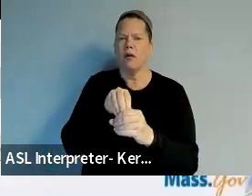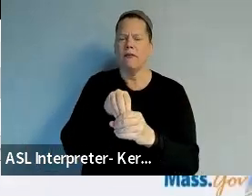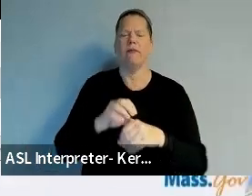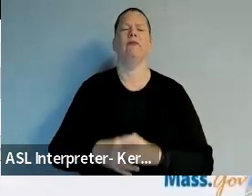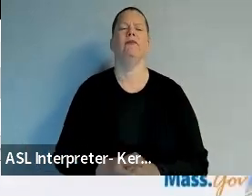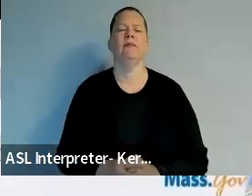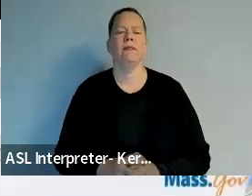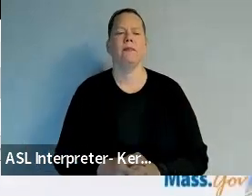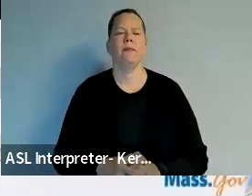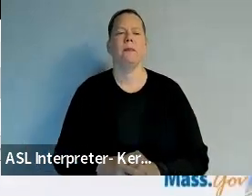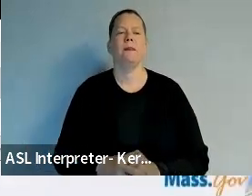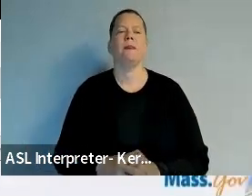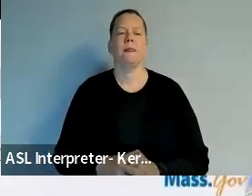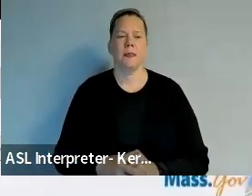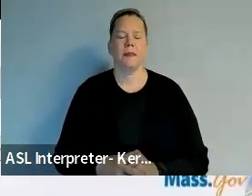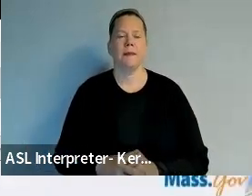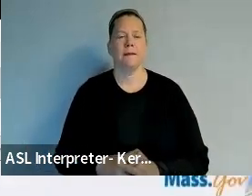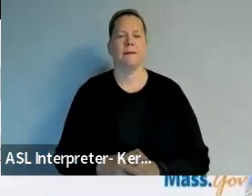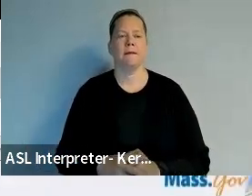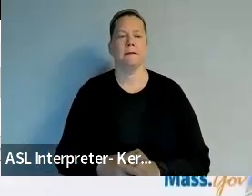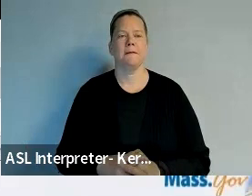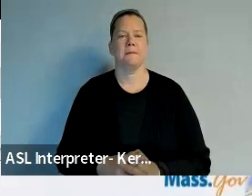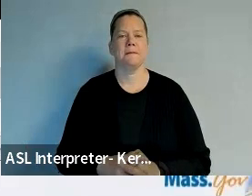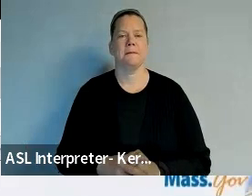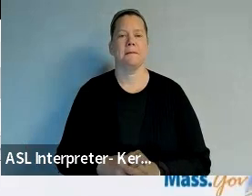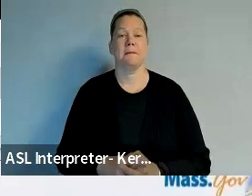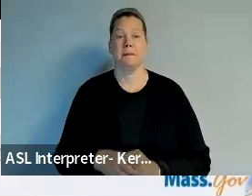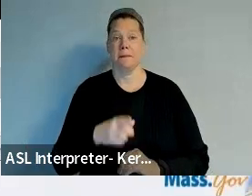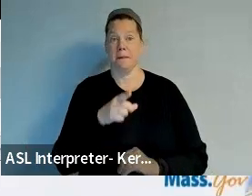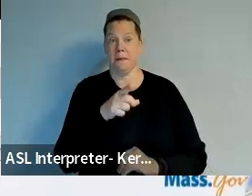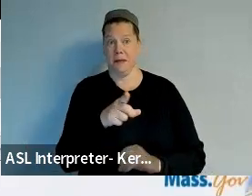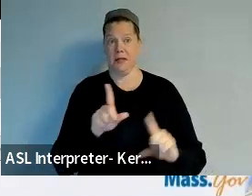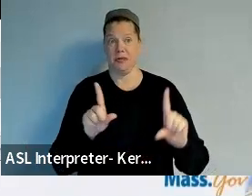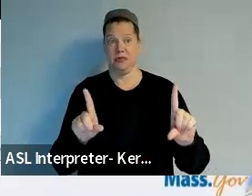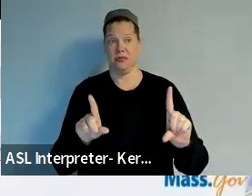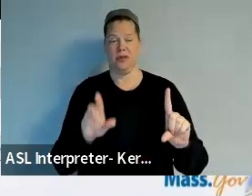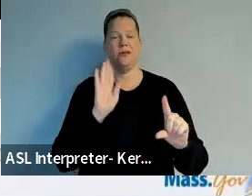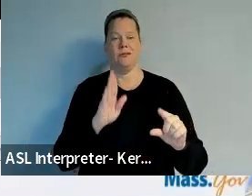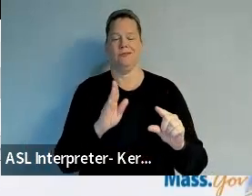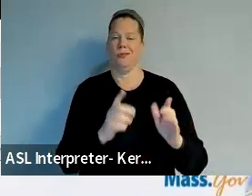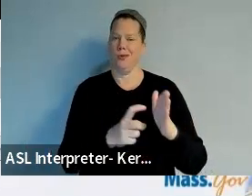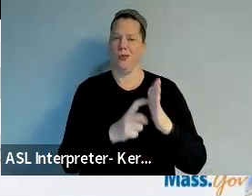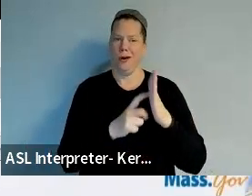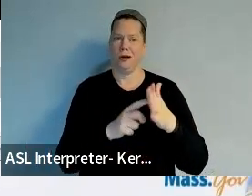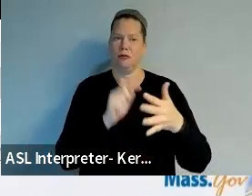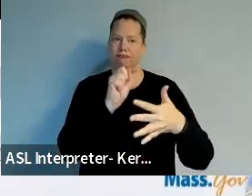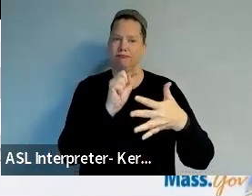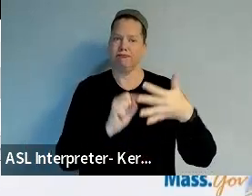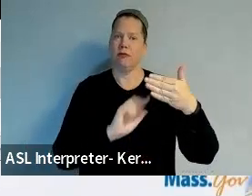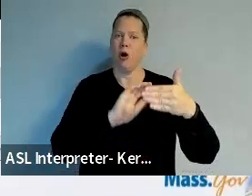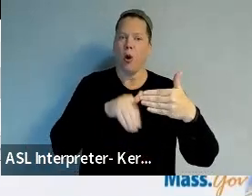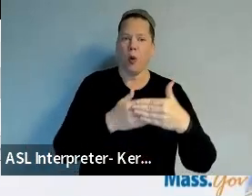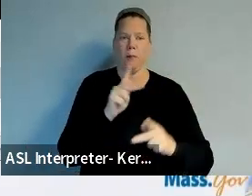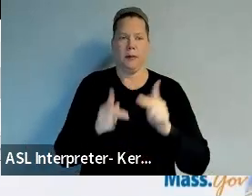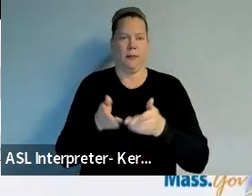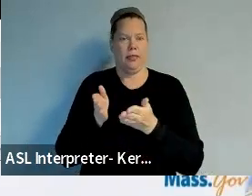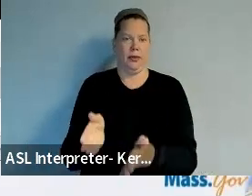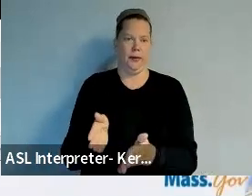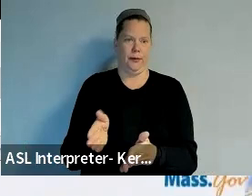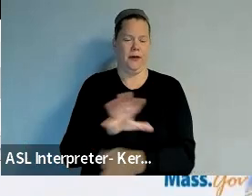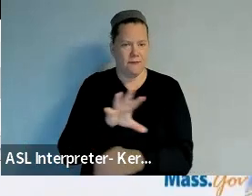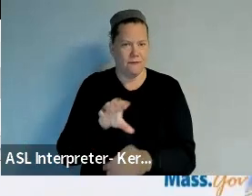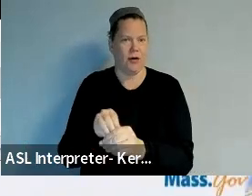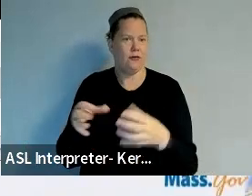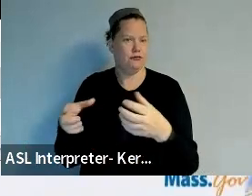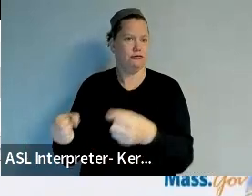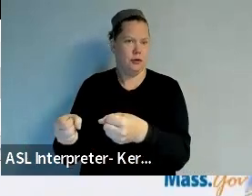On the involved party screen, you will be required to list all involved parties who were involved in